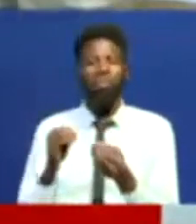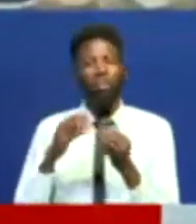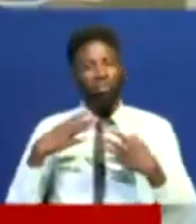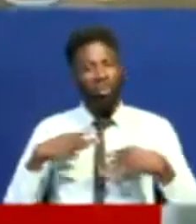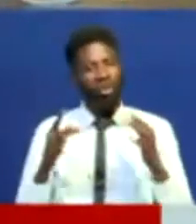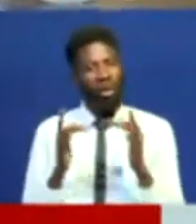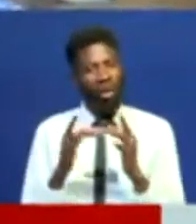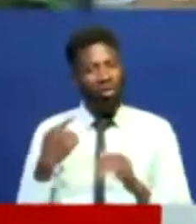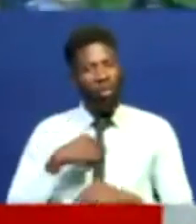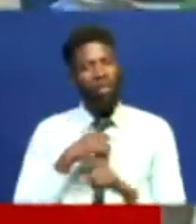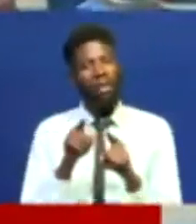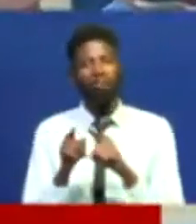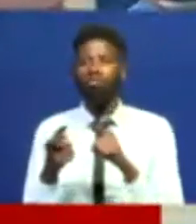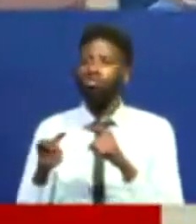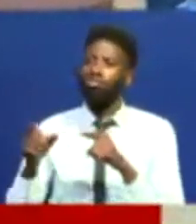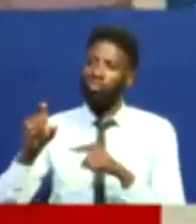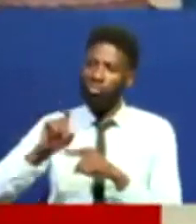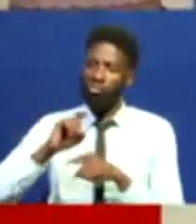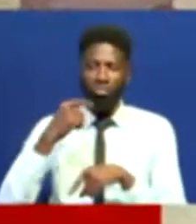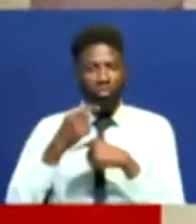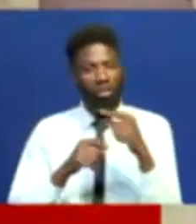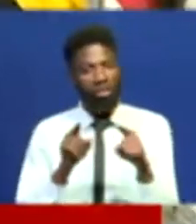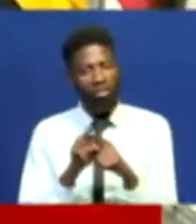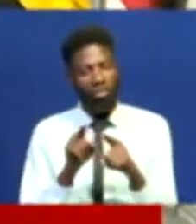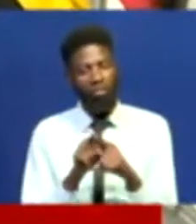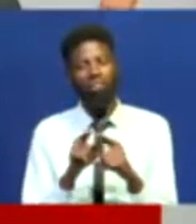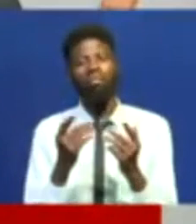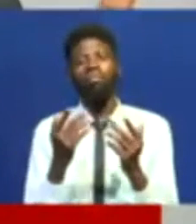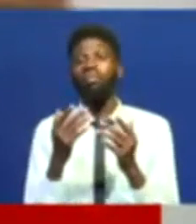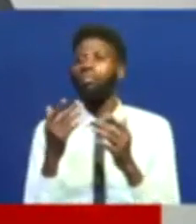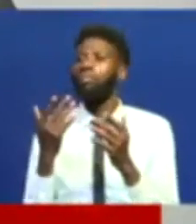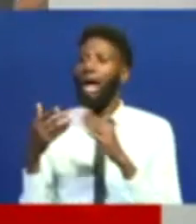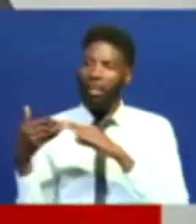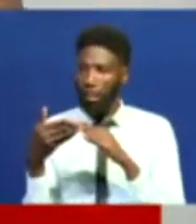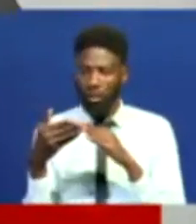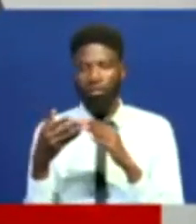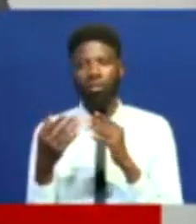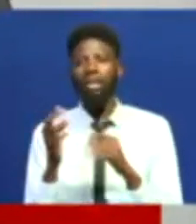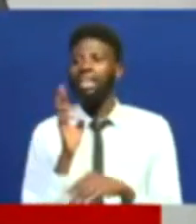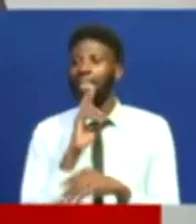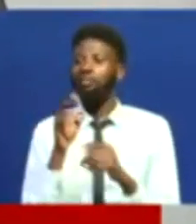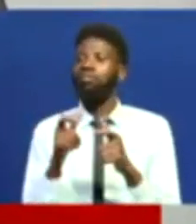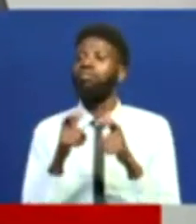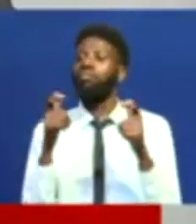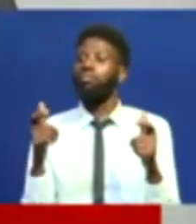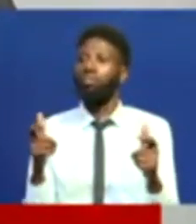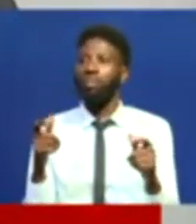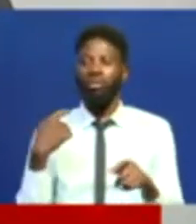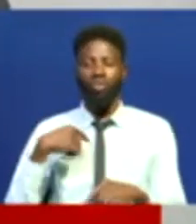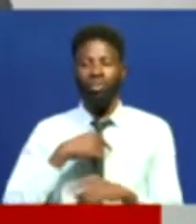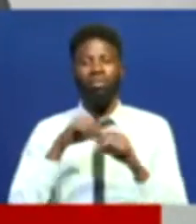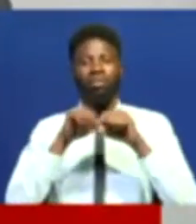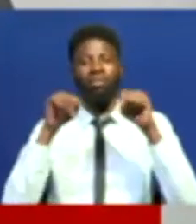then we are also increasing, you know, the surface of attack yeah. and the exposure that then we're exposing our